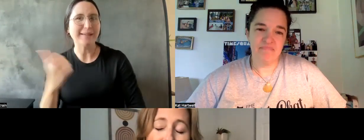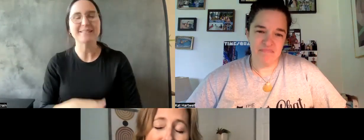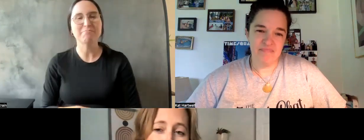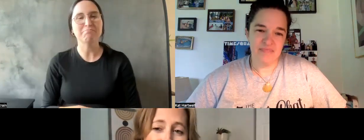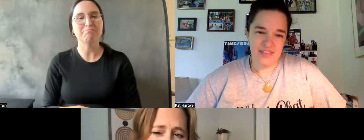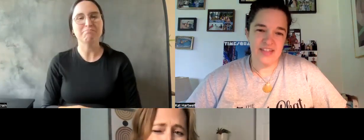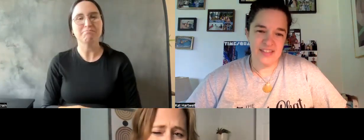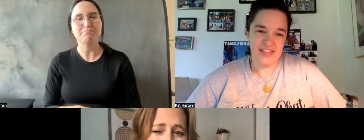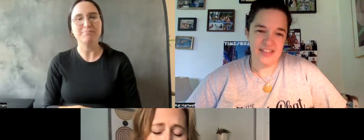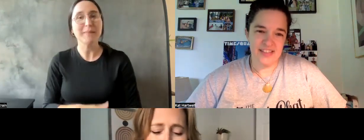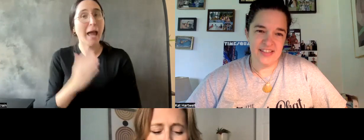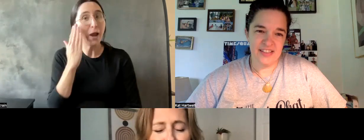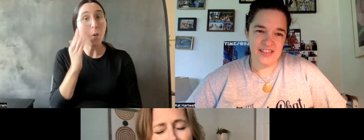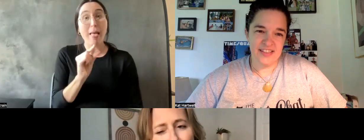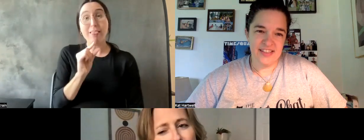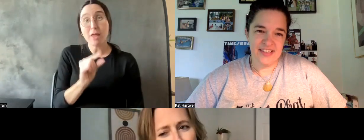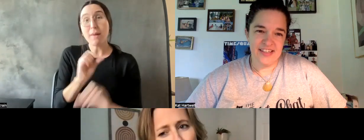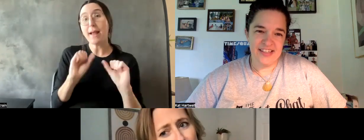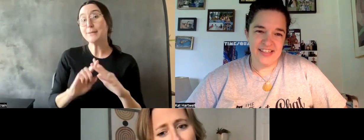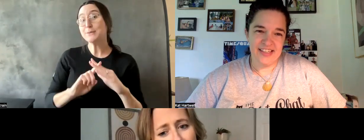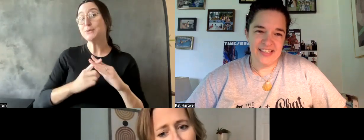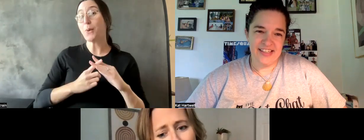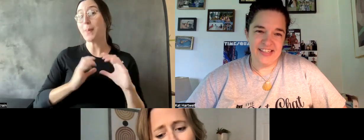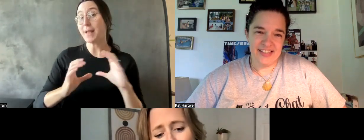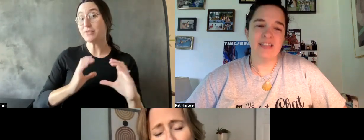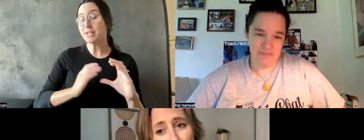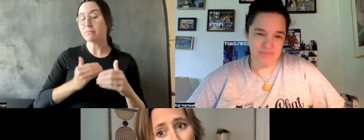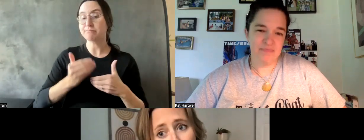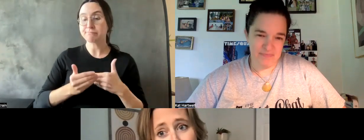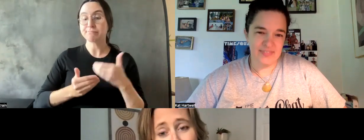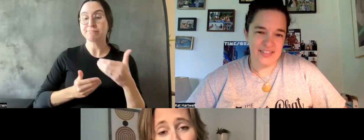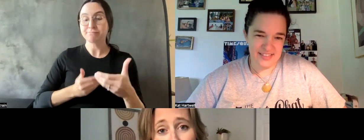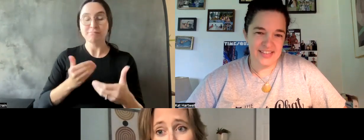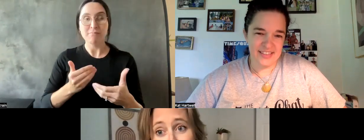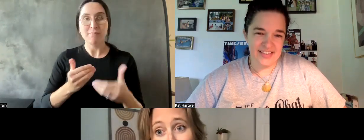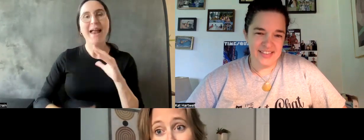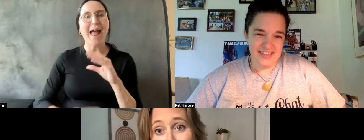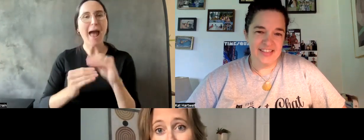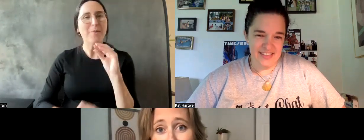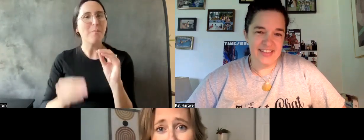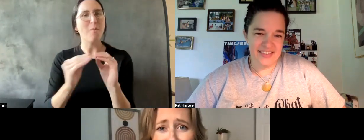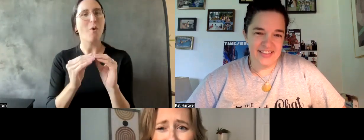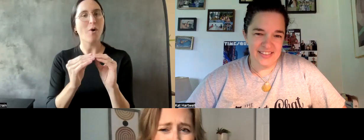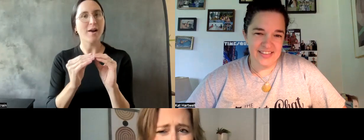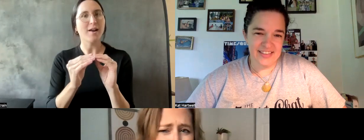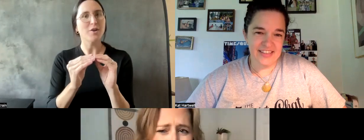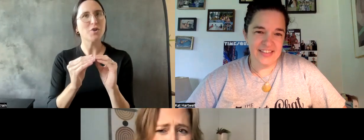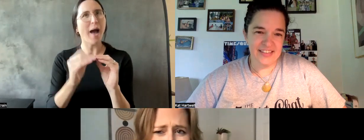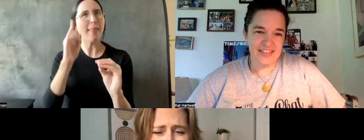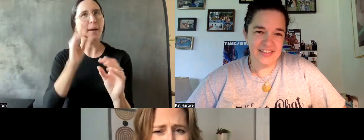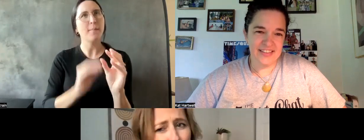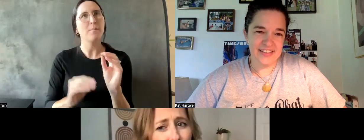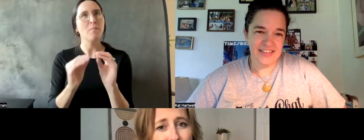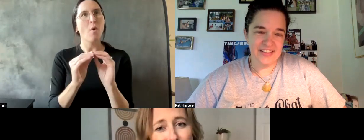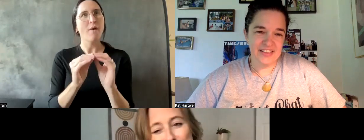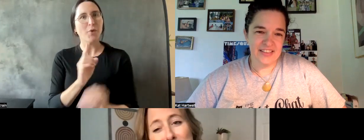just knowing enough to start the conversation, but then really truly being surprised and authentic and not having too much